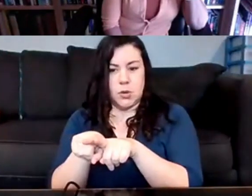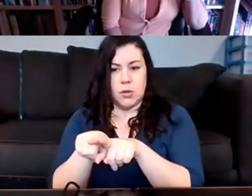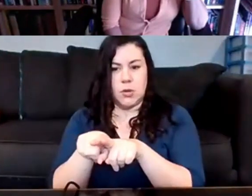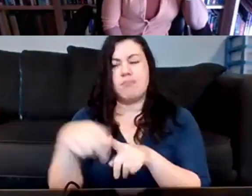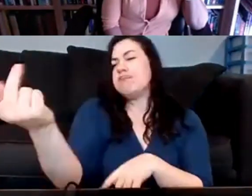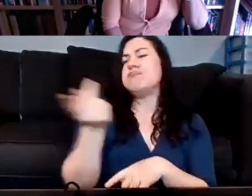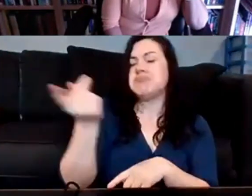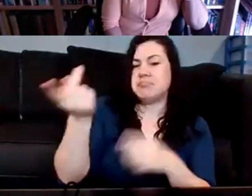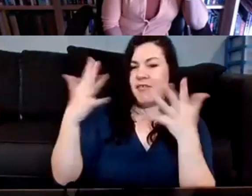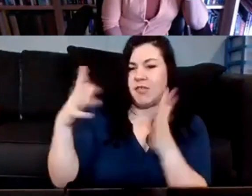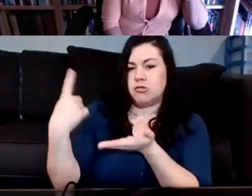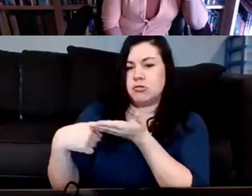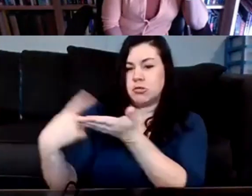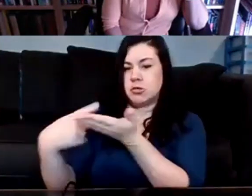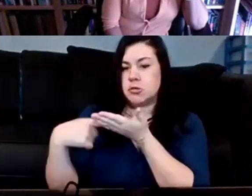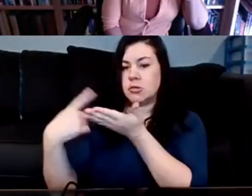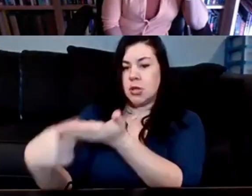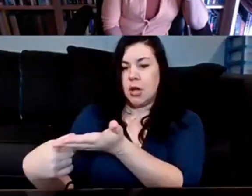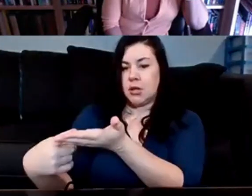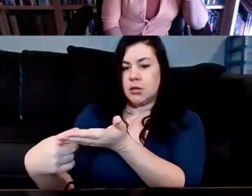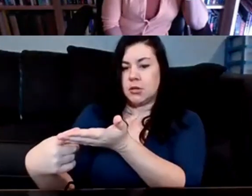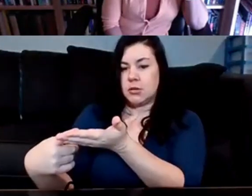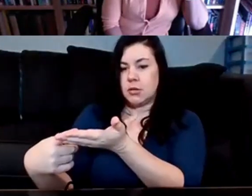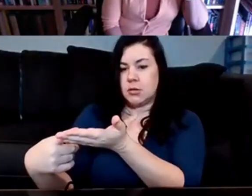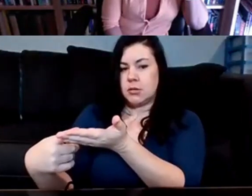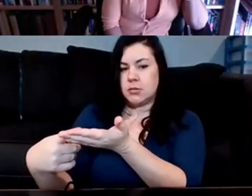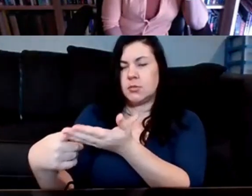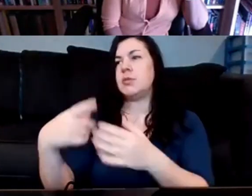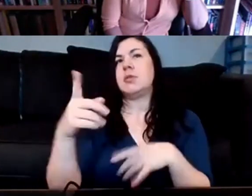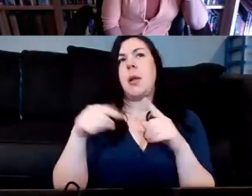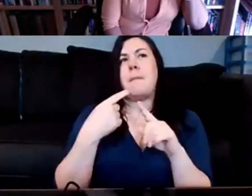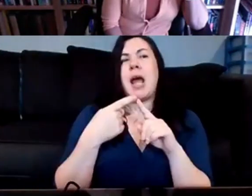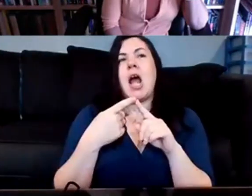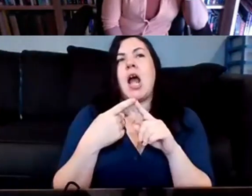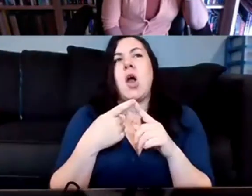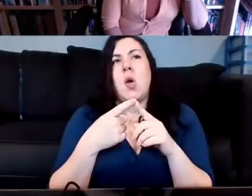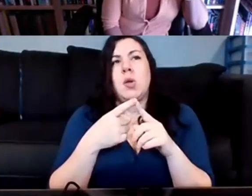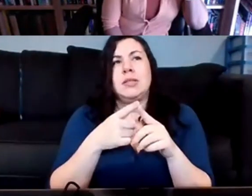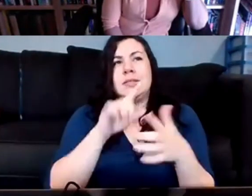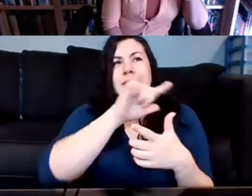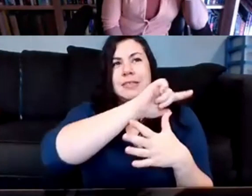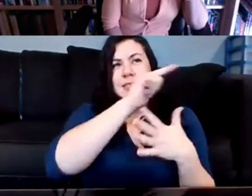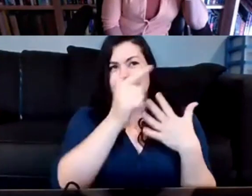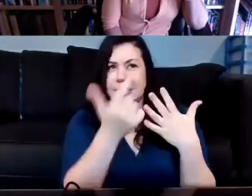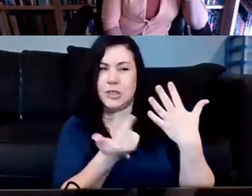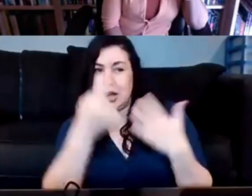about this as well, when we get further along into the counter-narrative series, and I think this is about kind of handling death